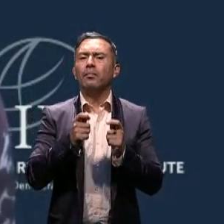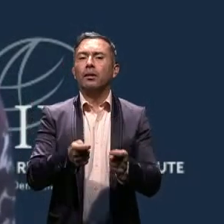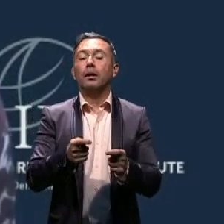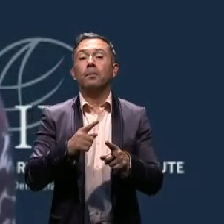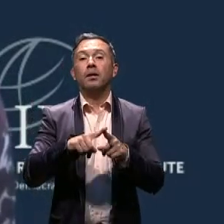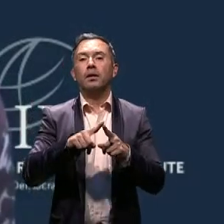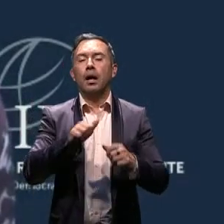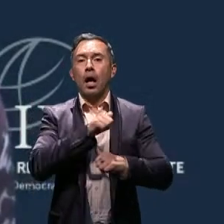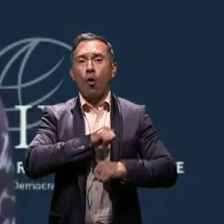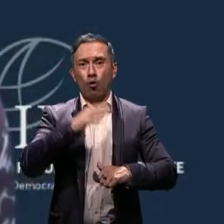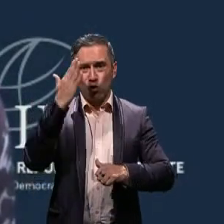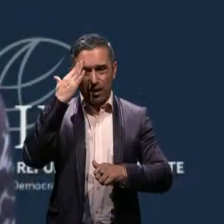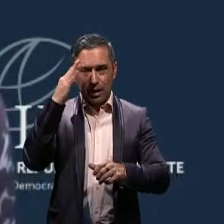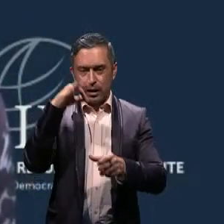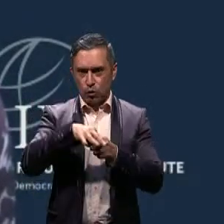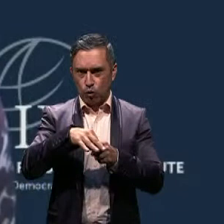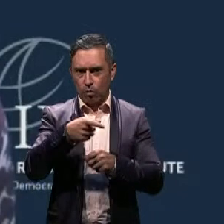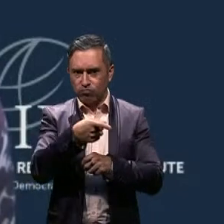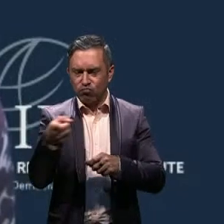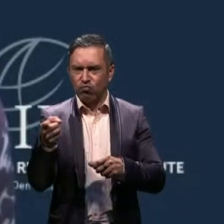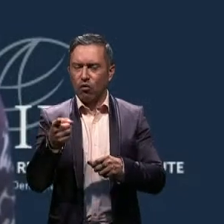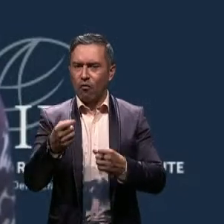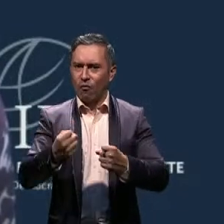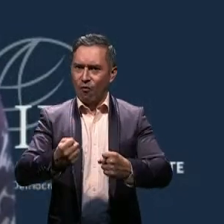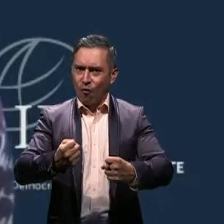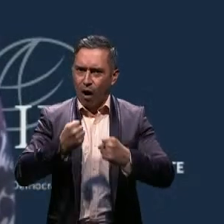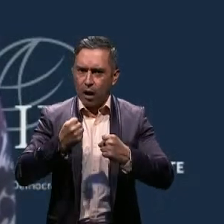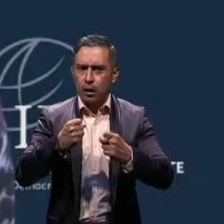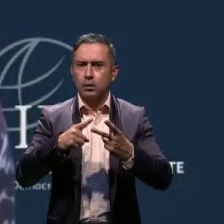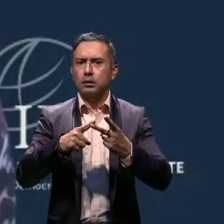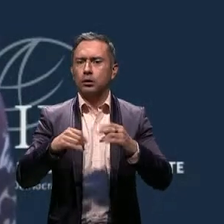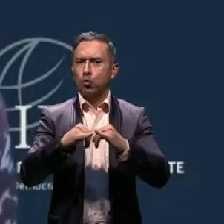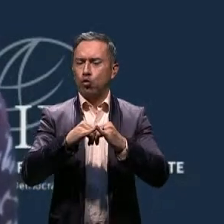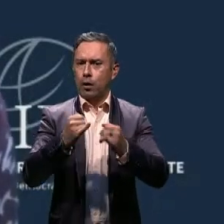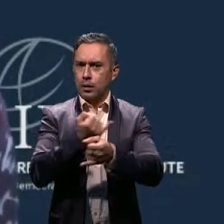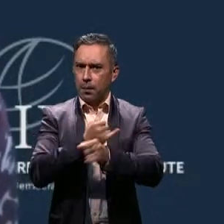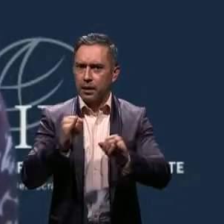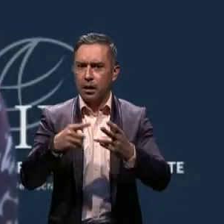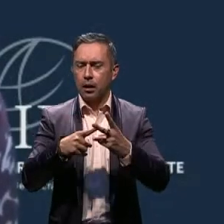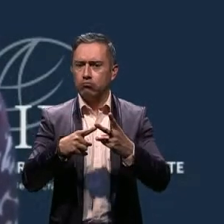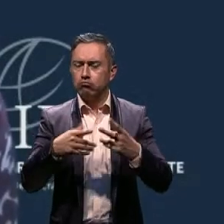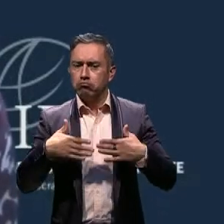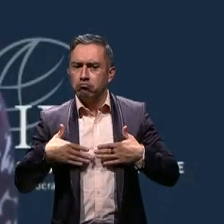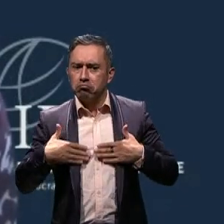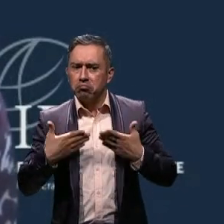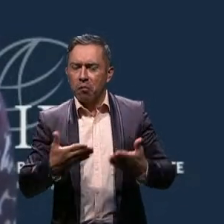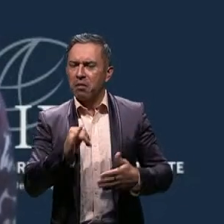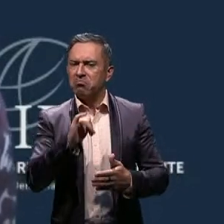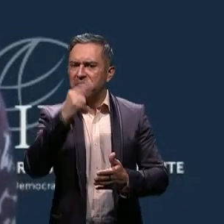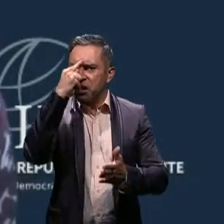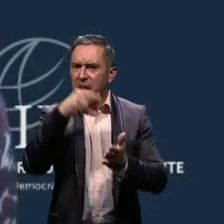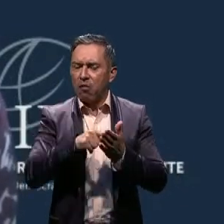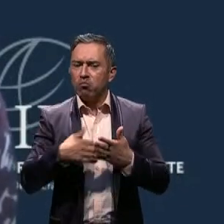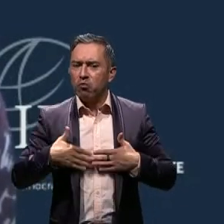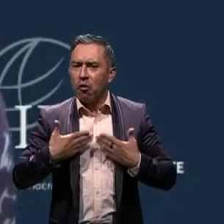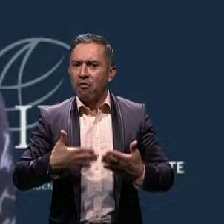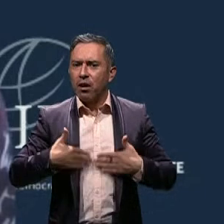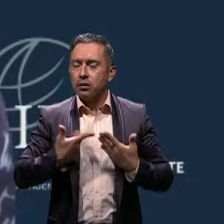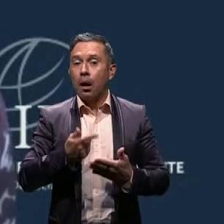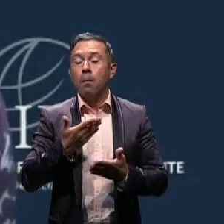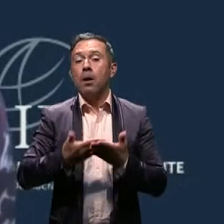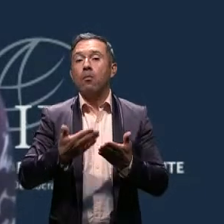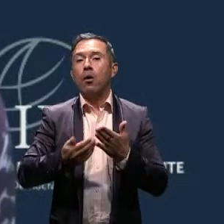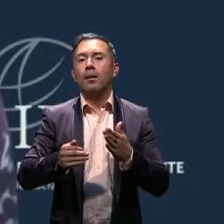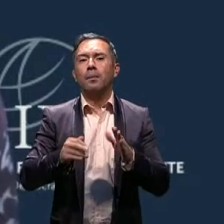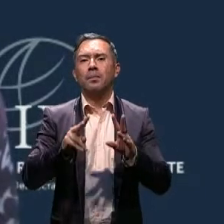role of the institutes and the authorities that are strong, independent, credible,